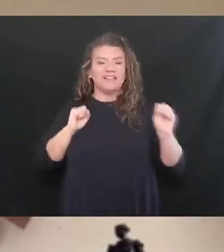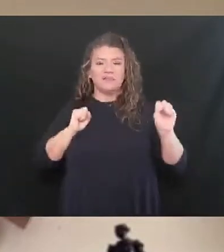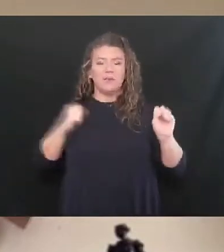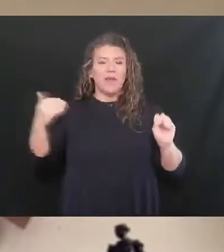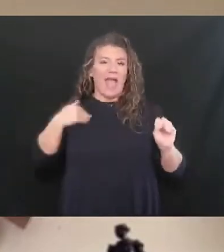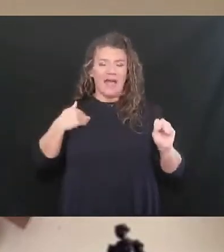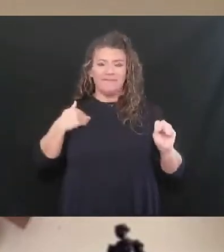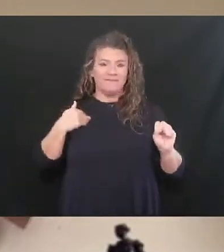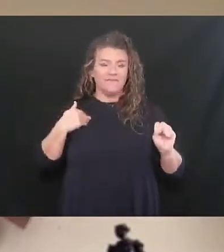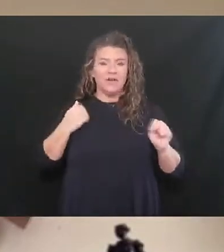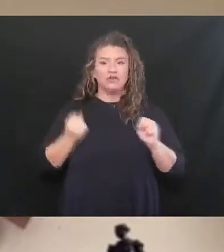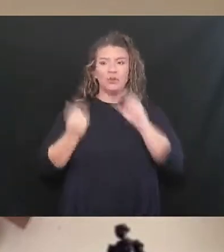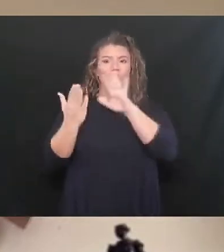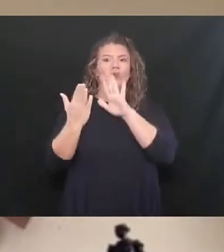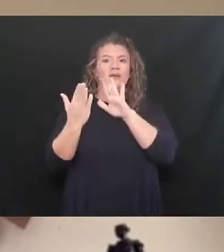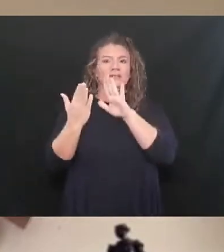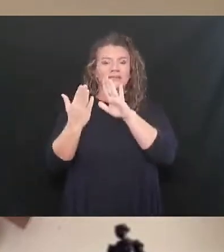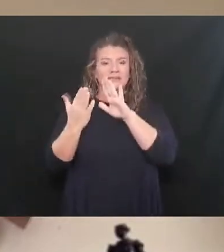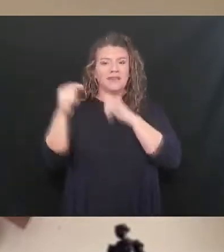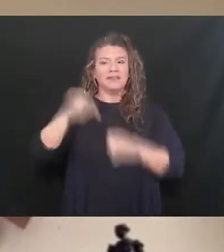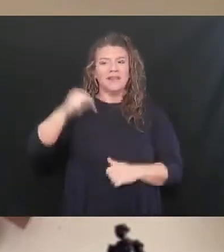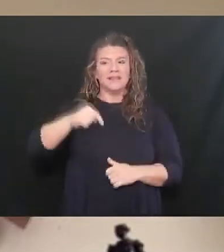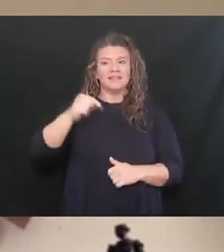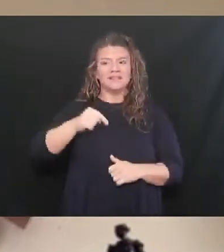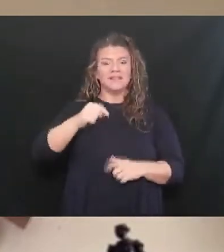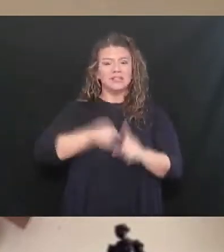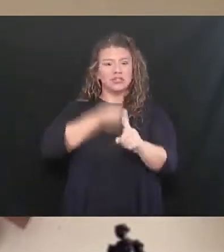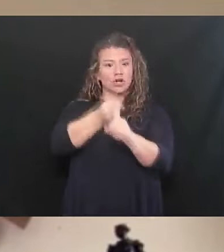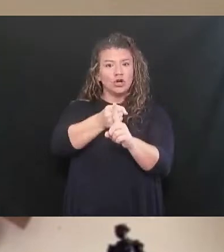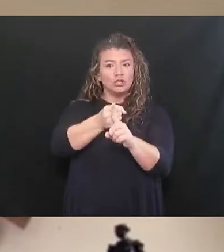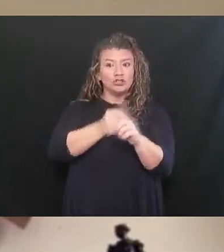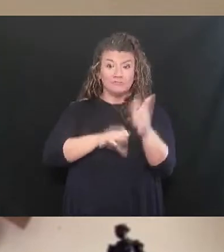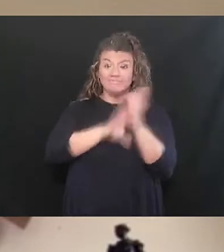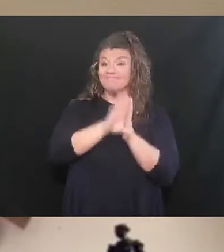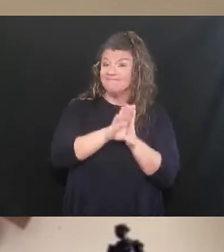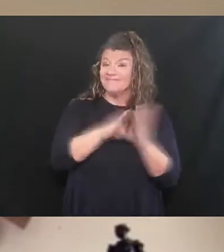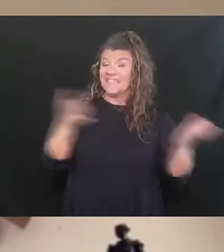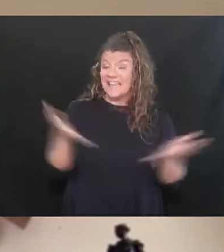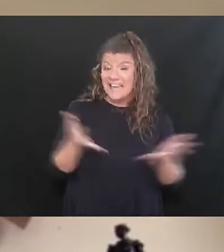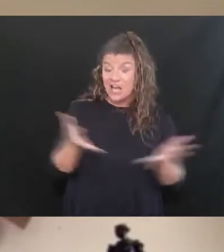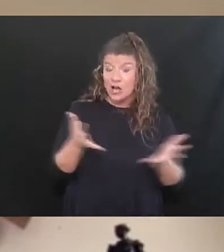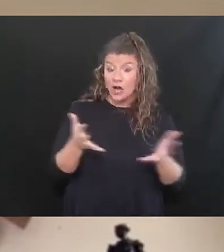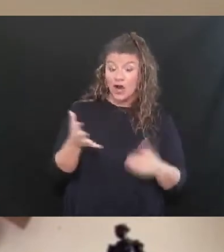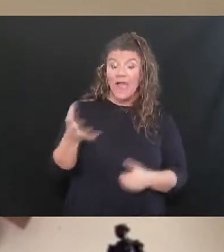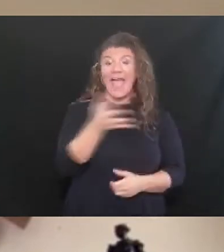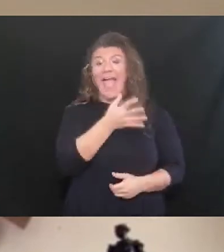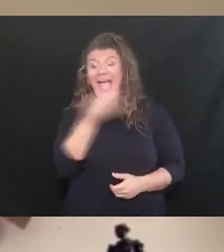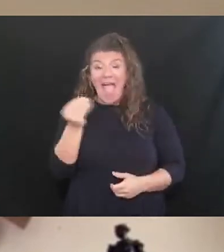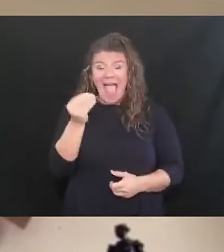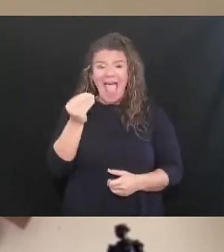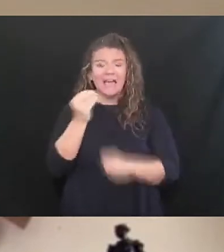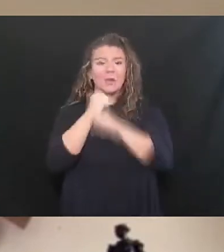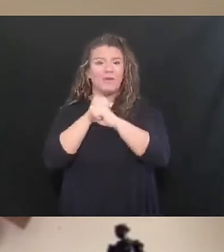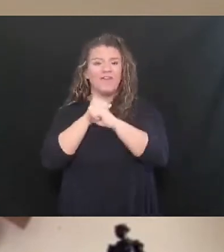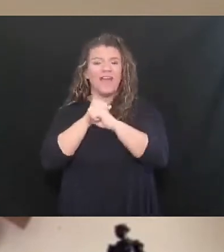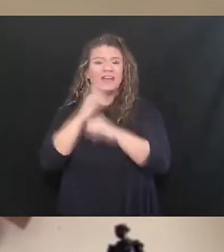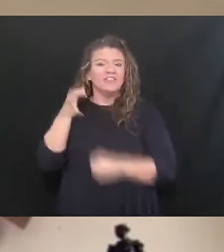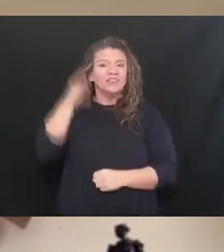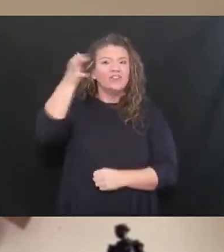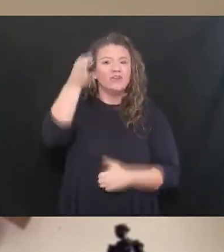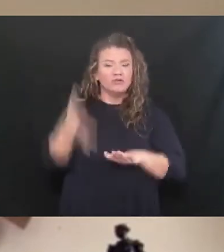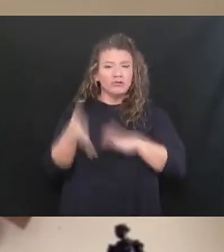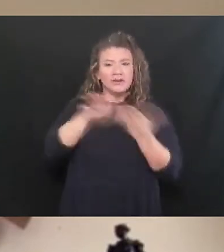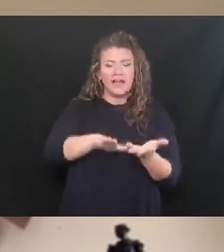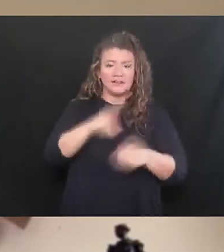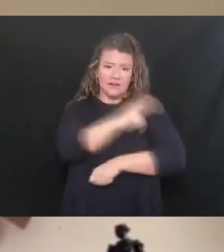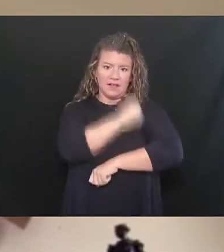have to address this surge here and to prevent future death and